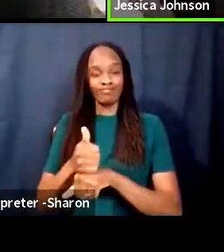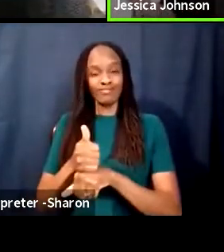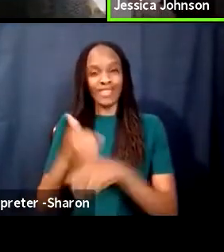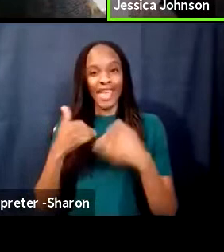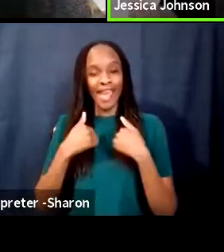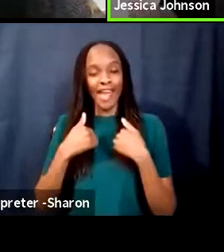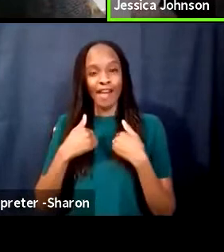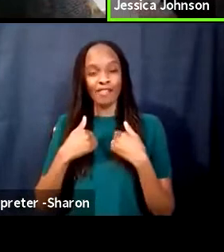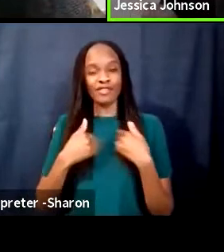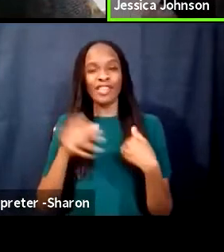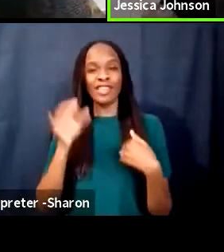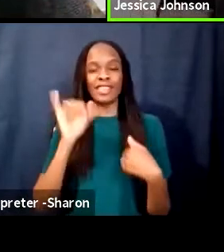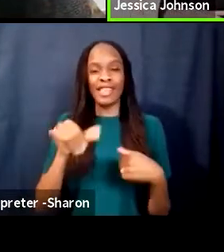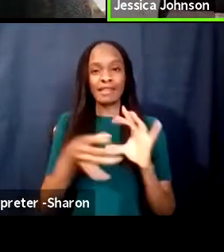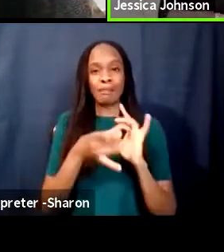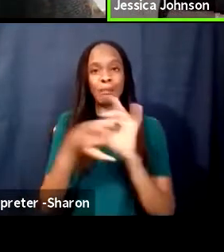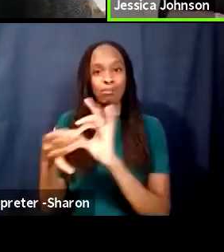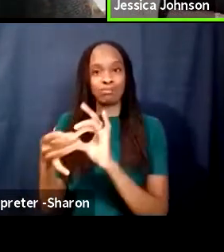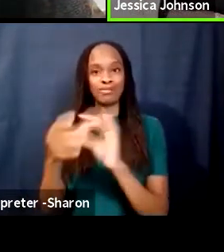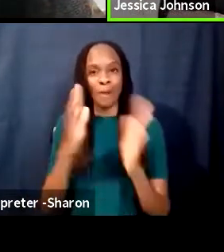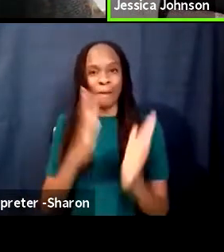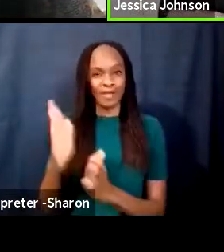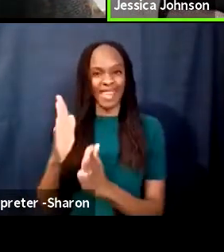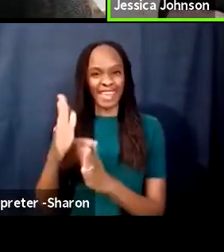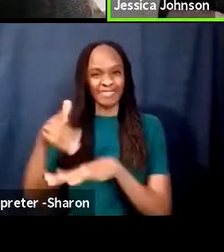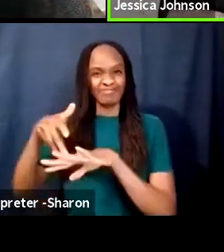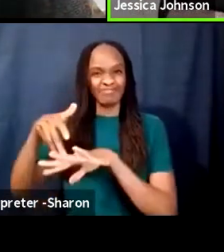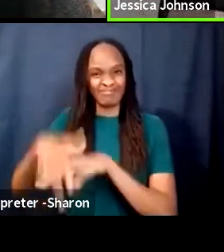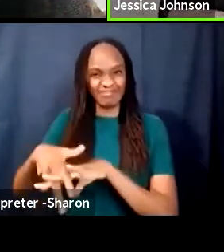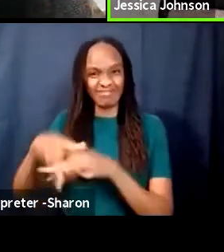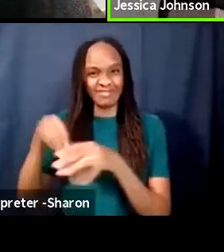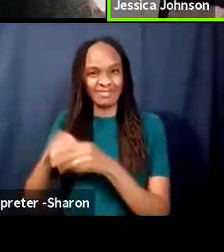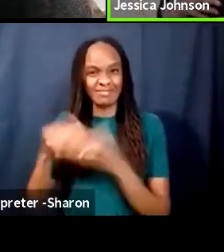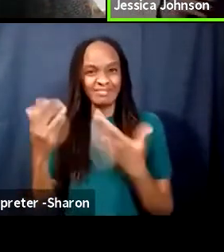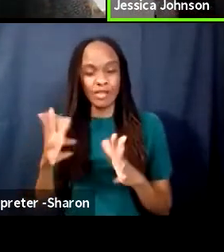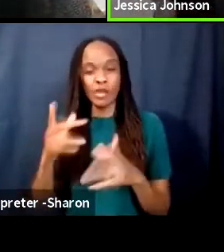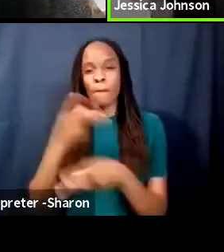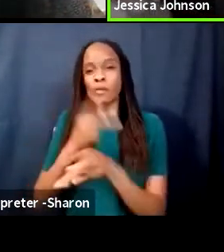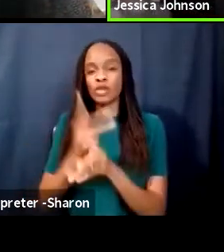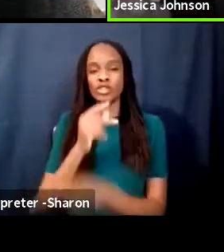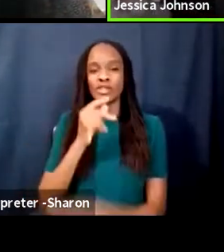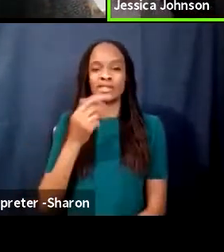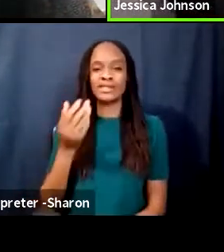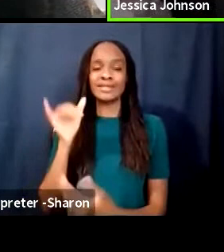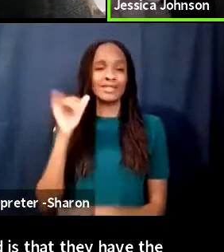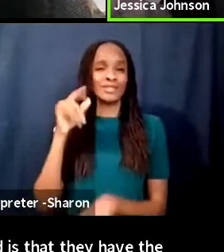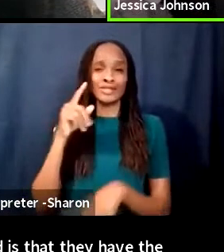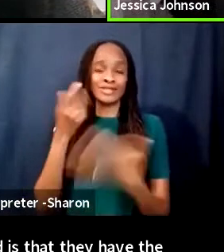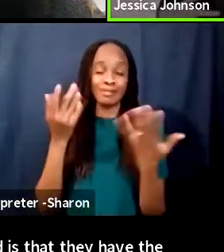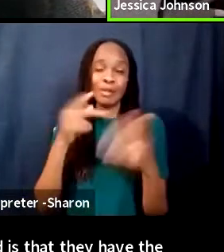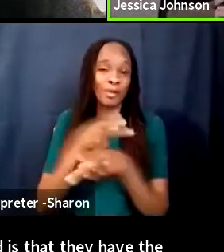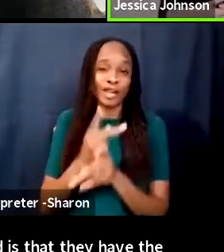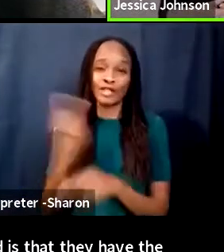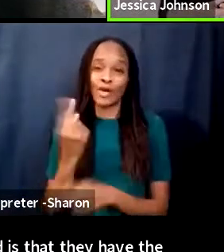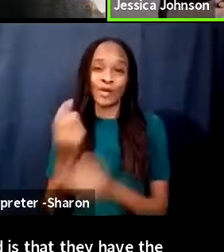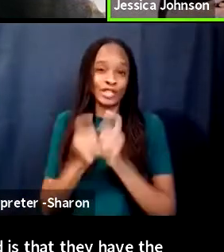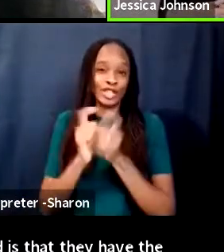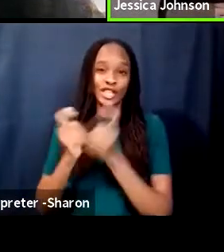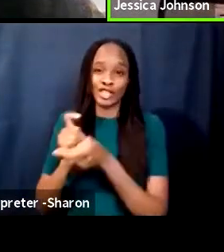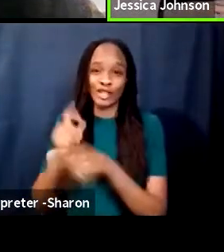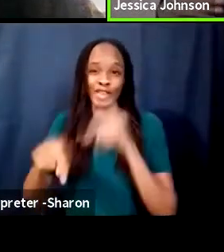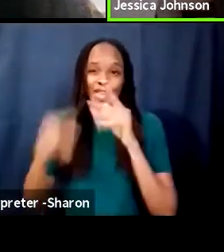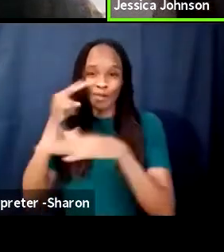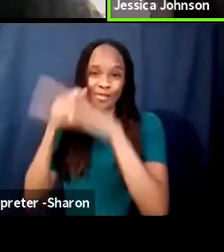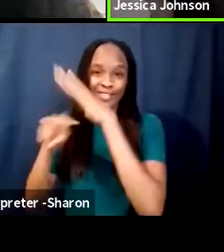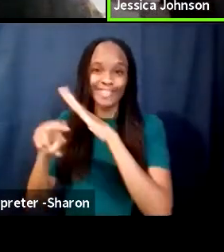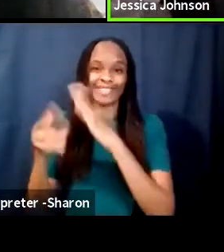the contingency plan built in. We know that production is nothing if not unpredictable. Things always change. Whether